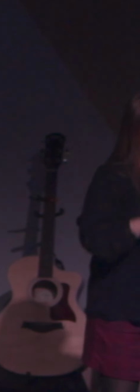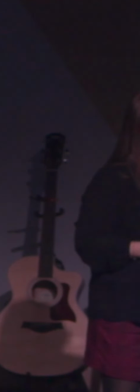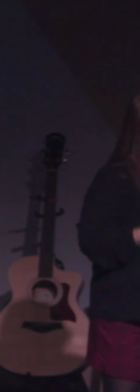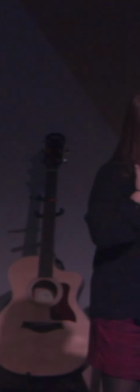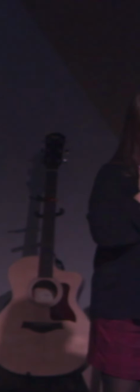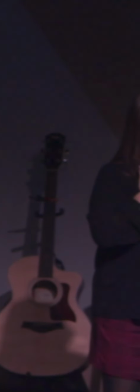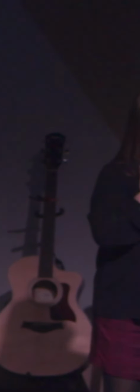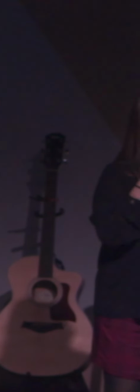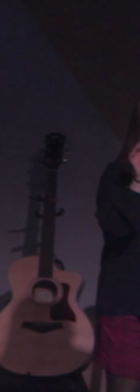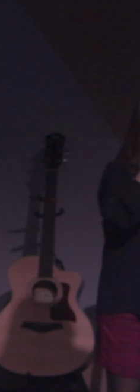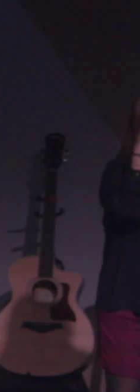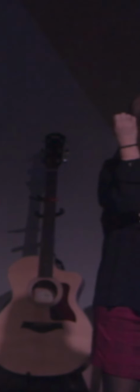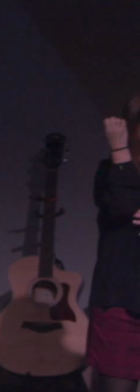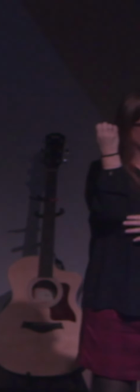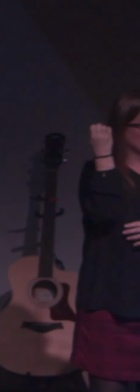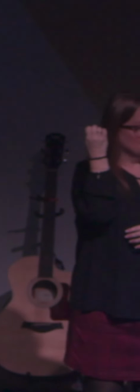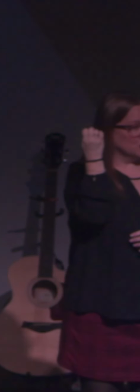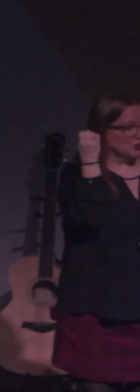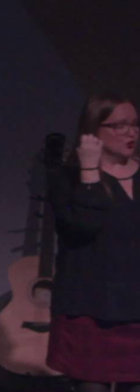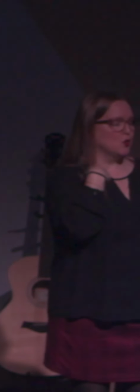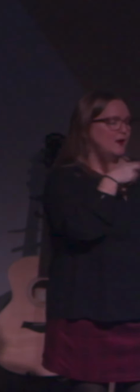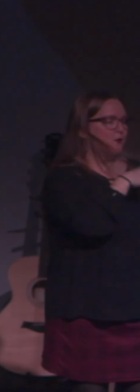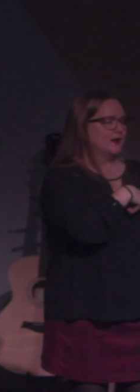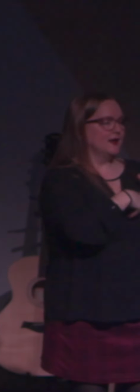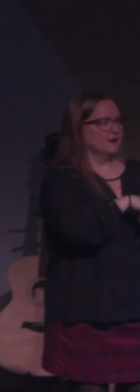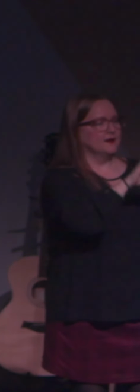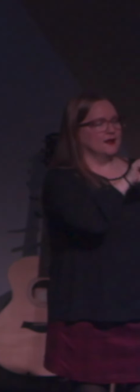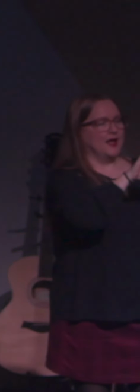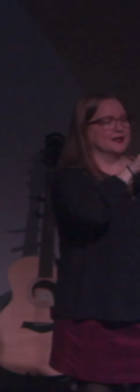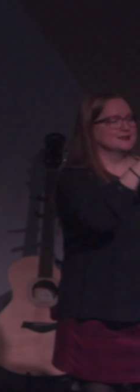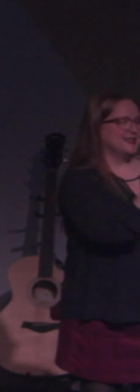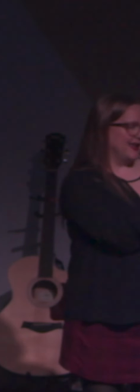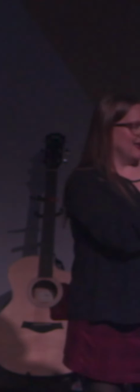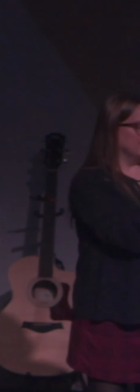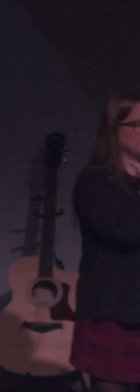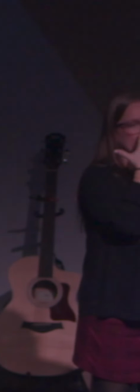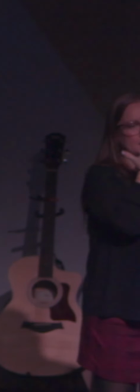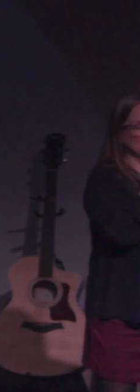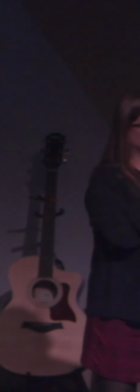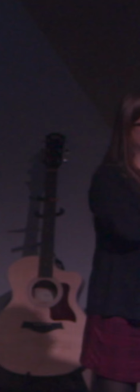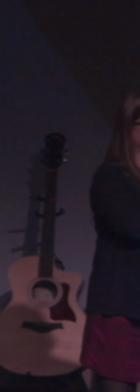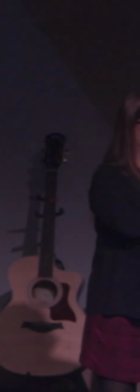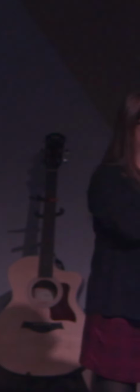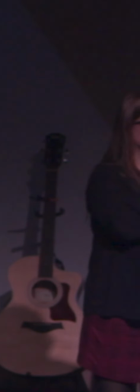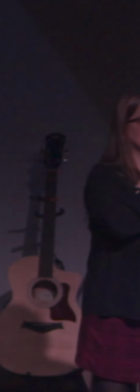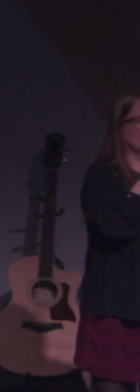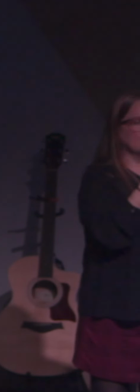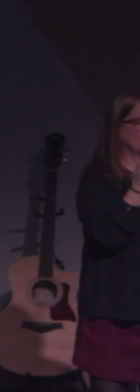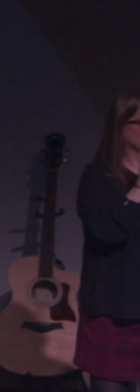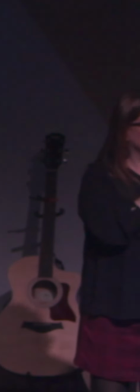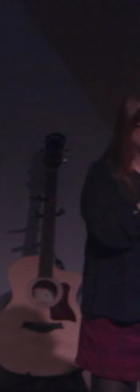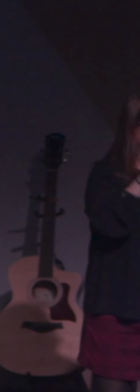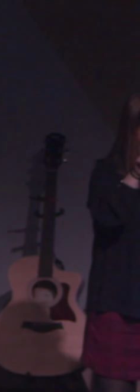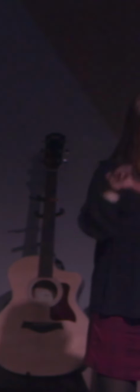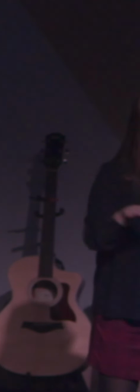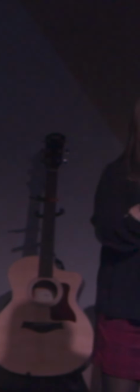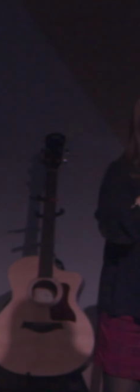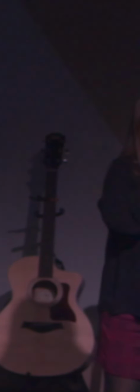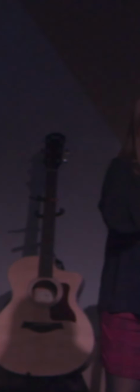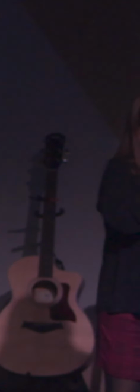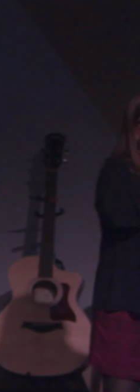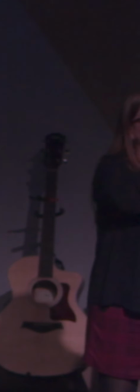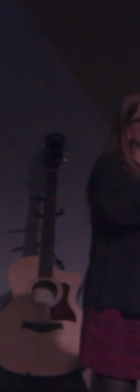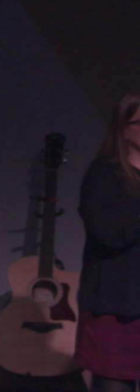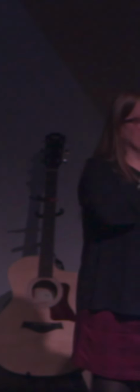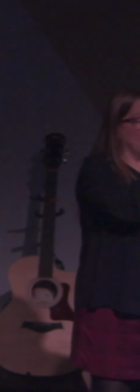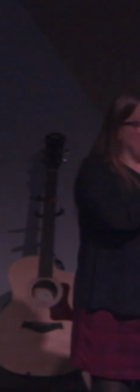In Easter, we always read from Isaiah, and it's such a beautiful passage, and we talk about what Jesus did for us. But I want to read